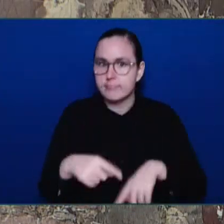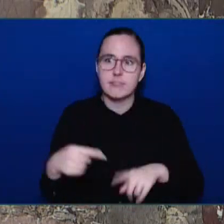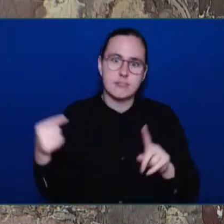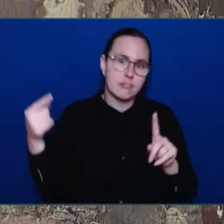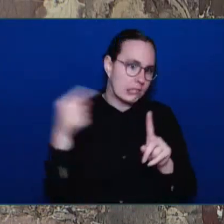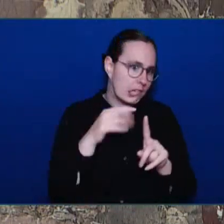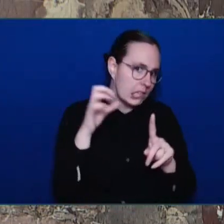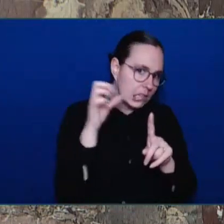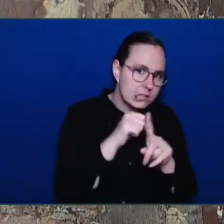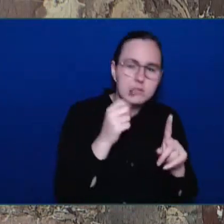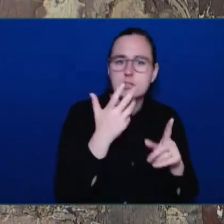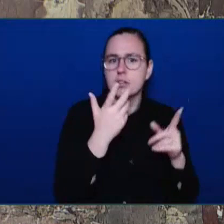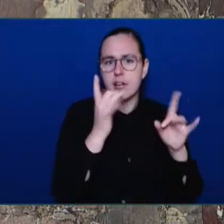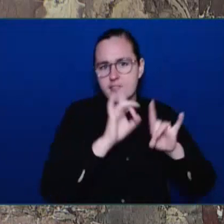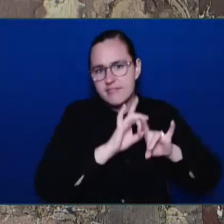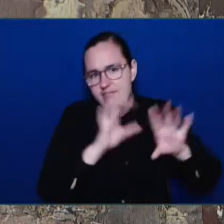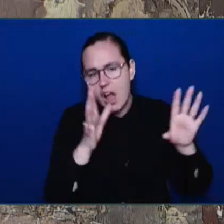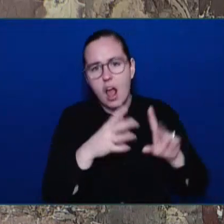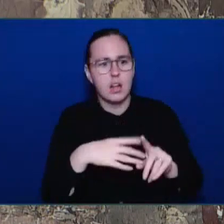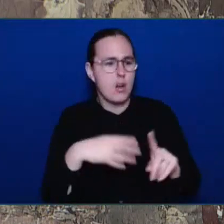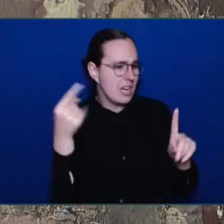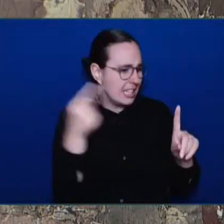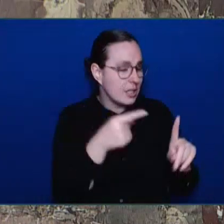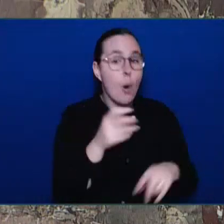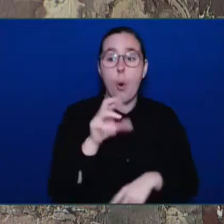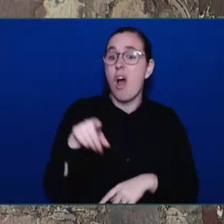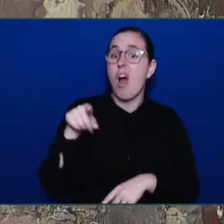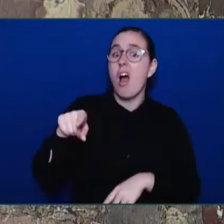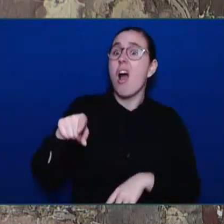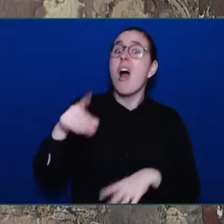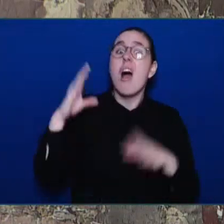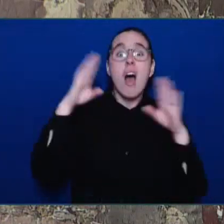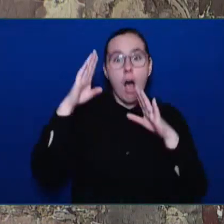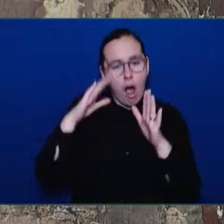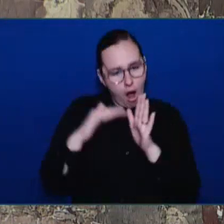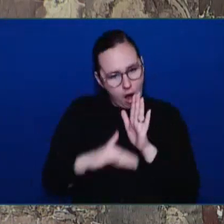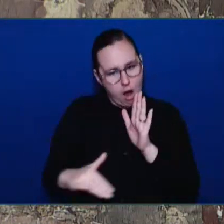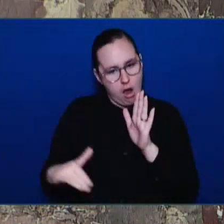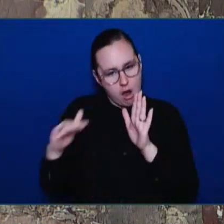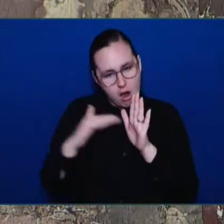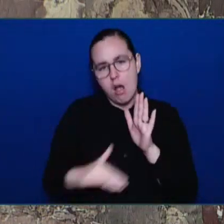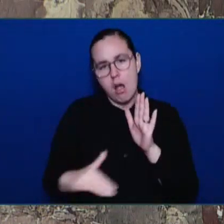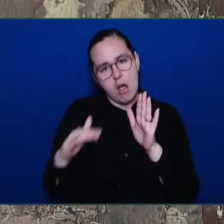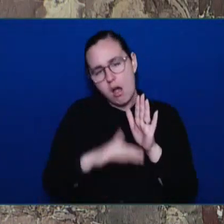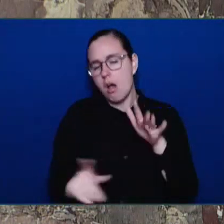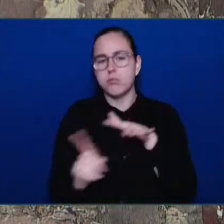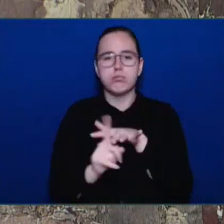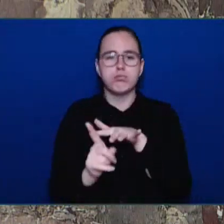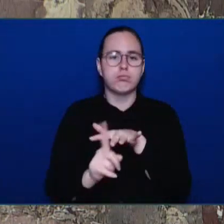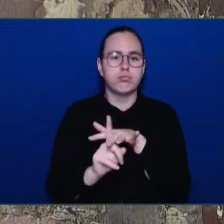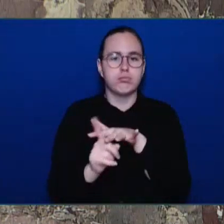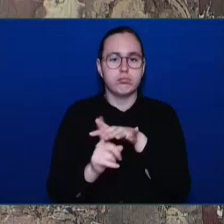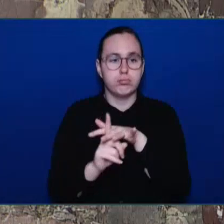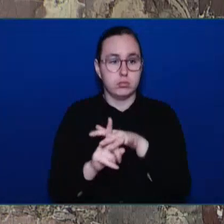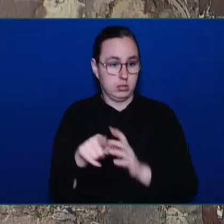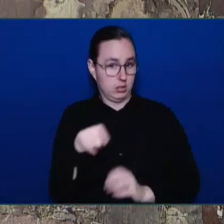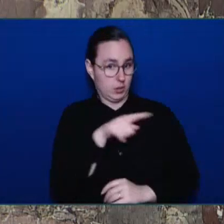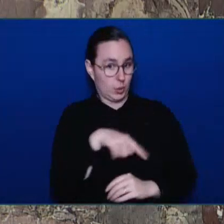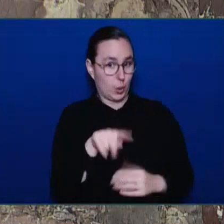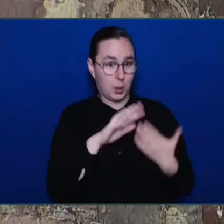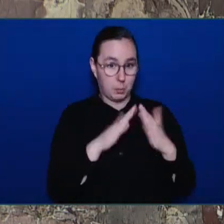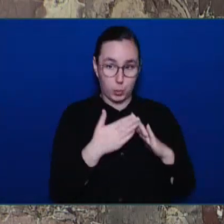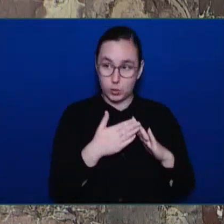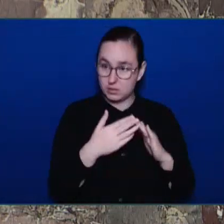offenders, it strikes at the core of feeling safe in our own communities for our families, and I know that